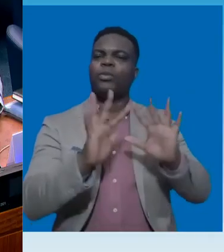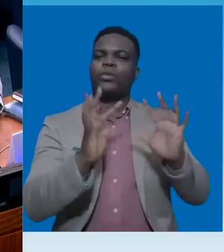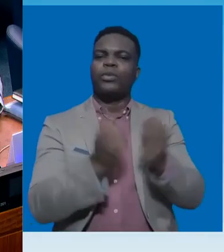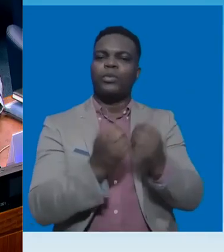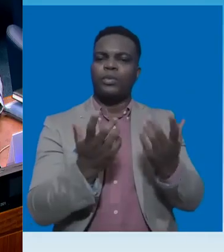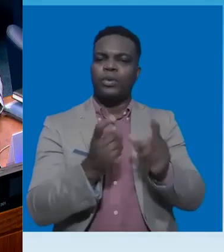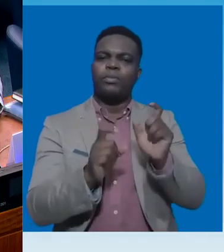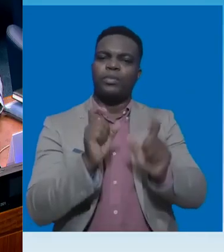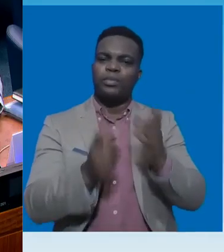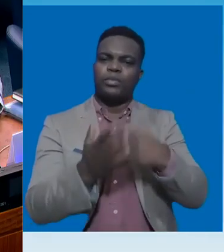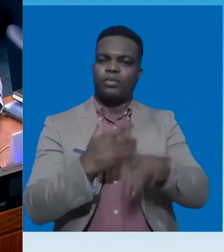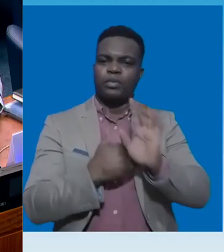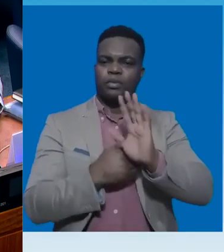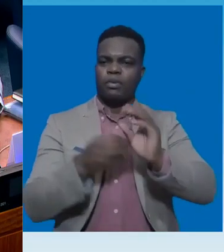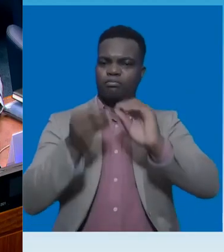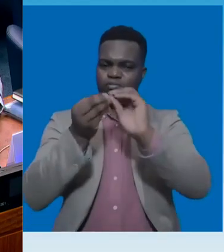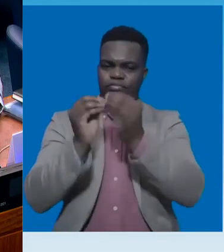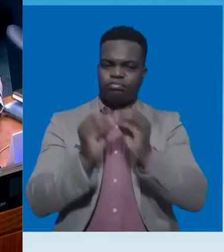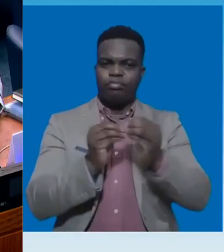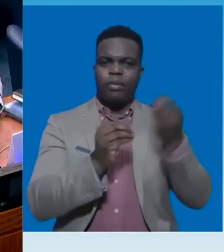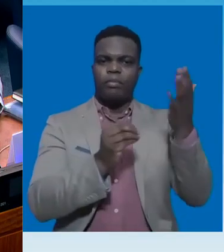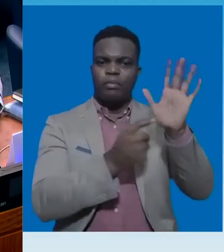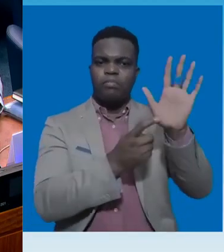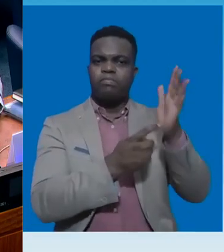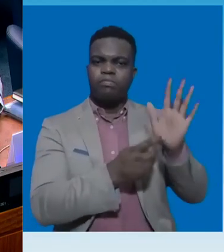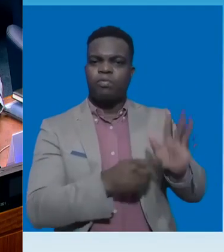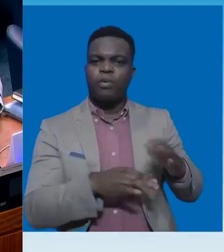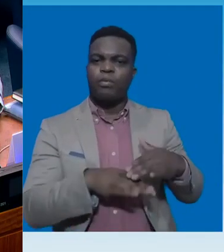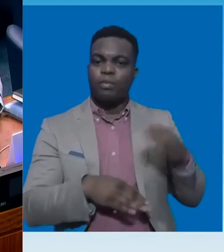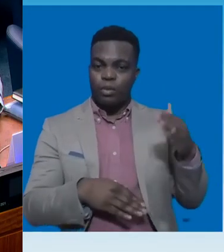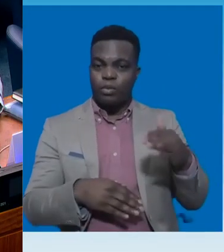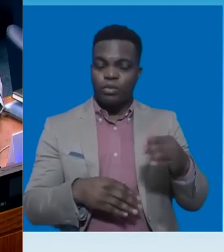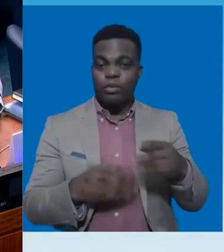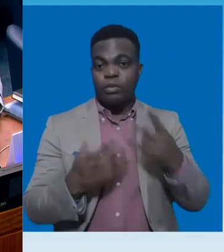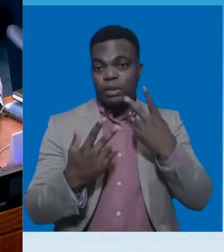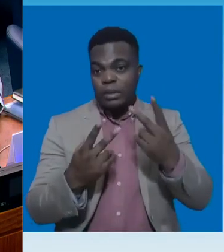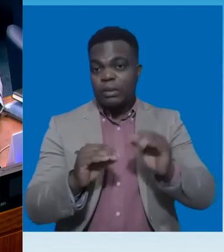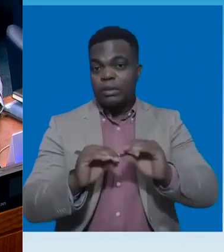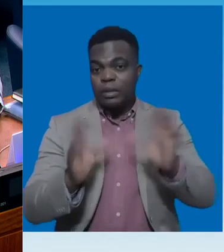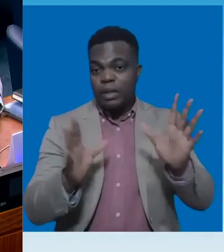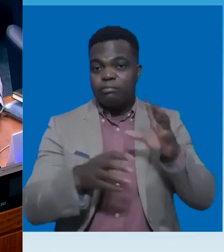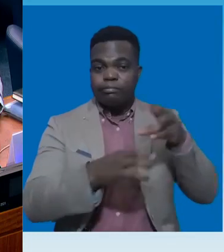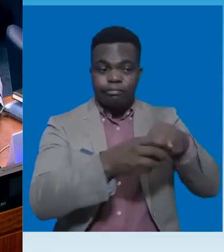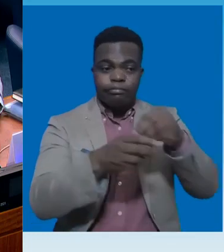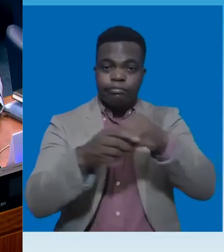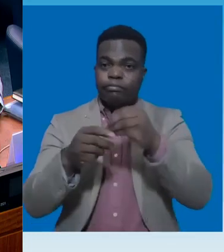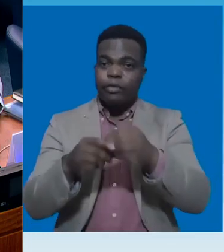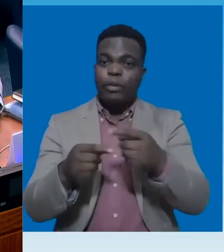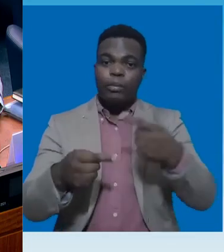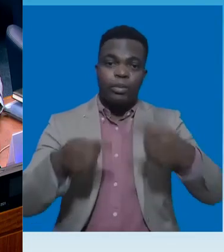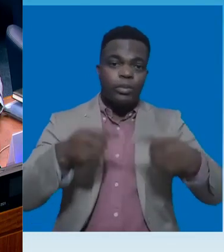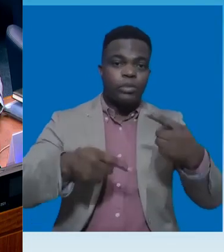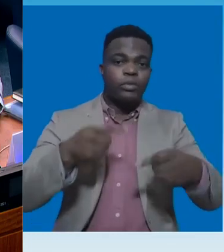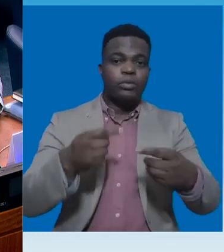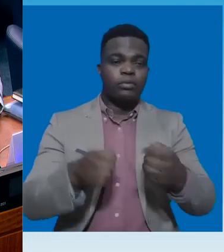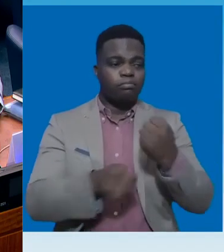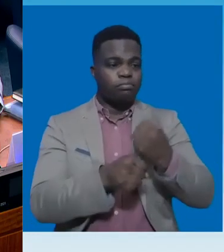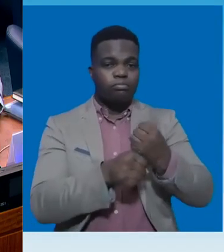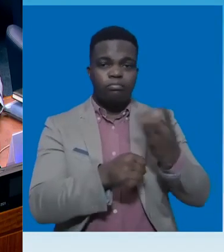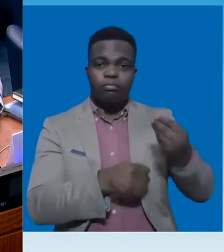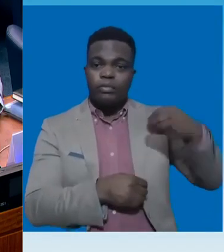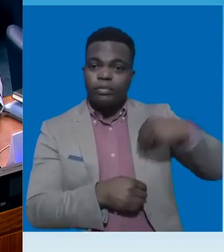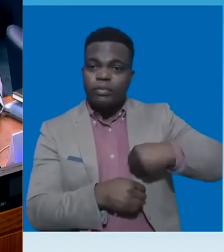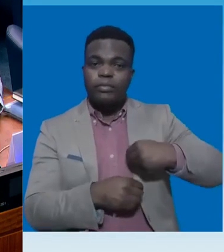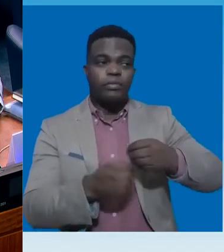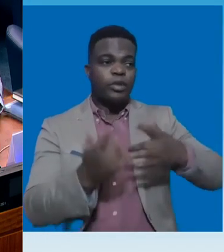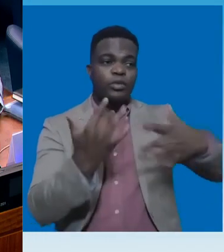increasingly participating in political, economic, and social affairs. Nationwide, over 8,000